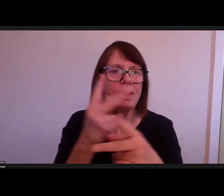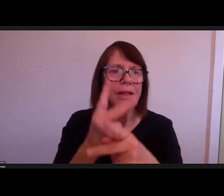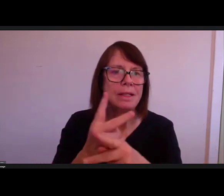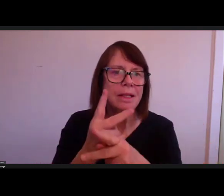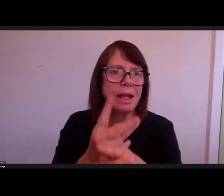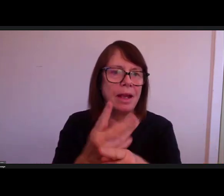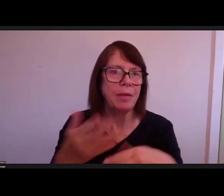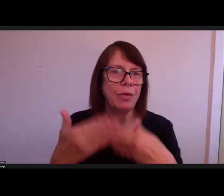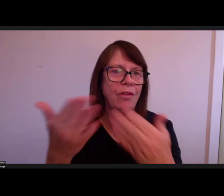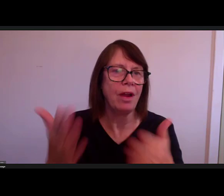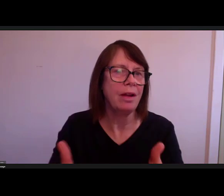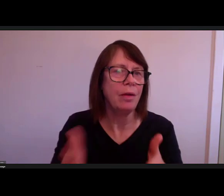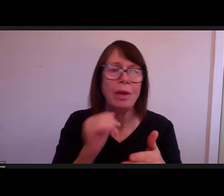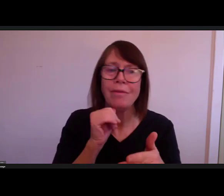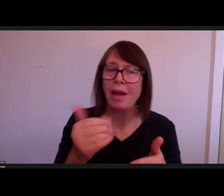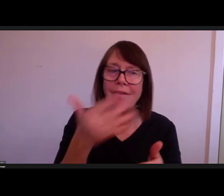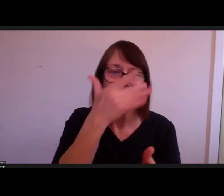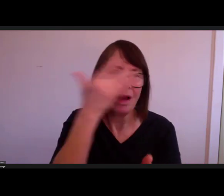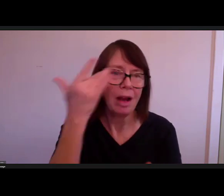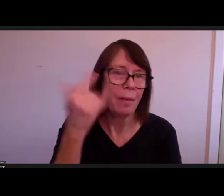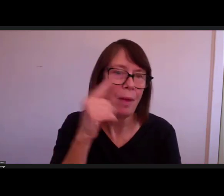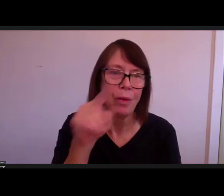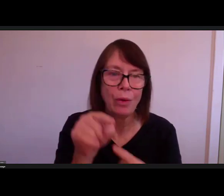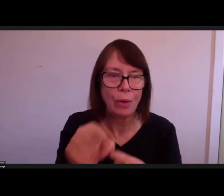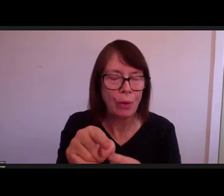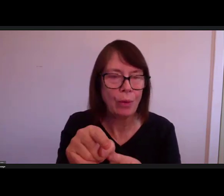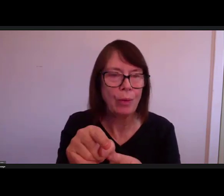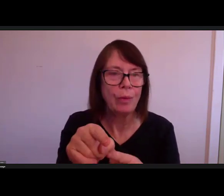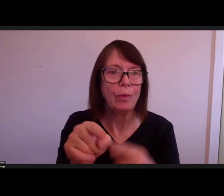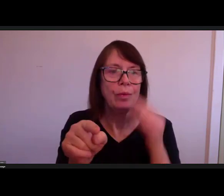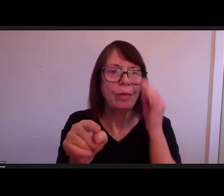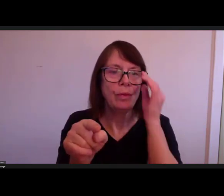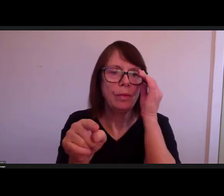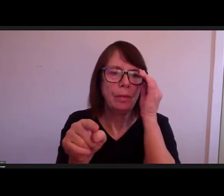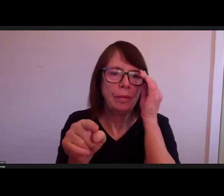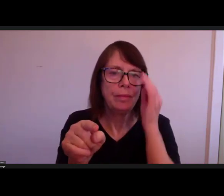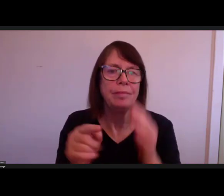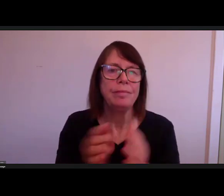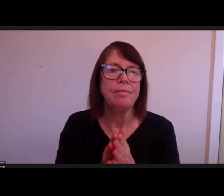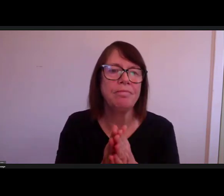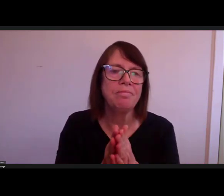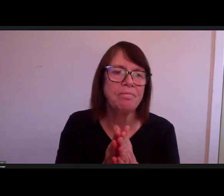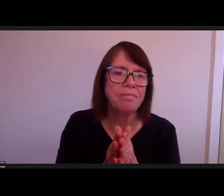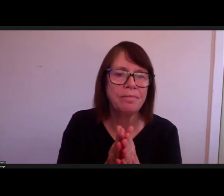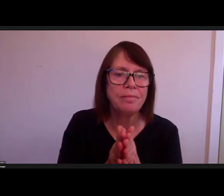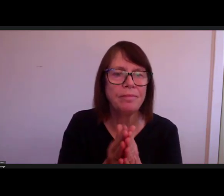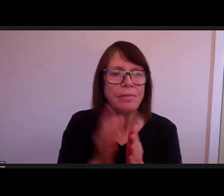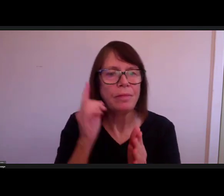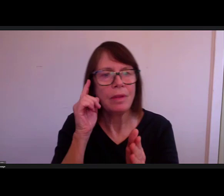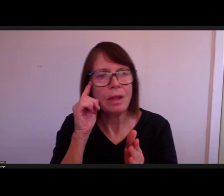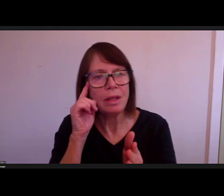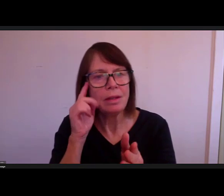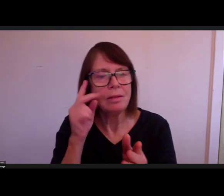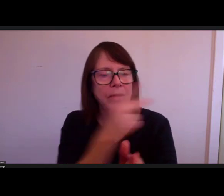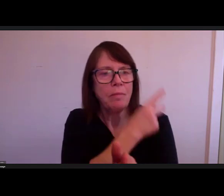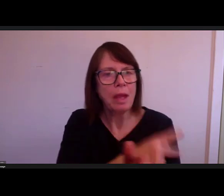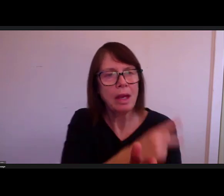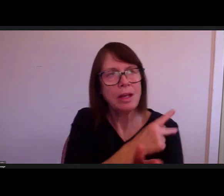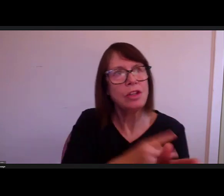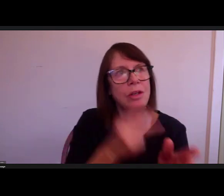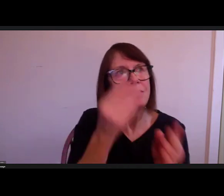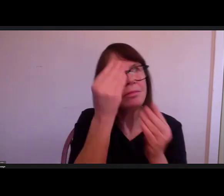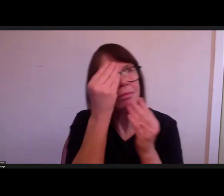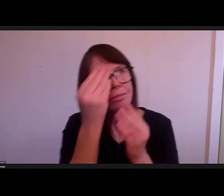forgotten about you. As we've began this journey thinking about patient perspective in trauma-informed